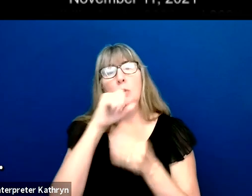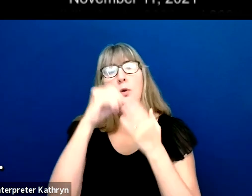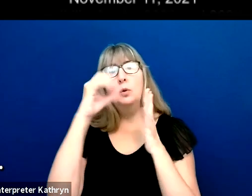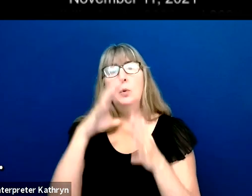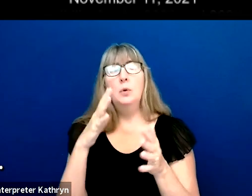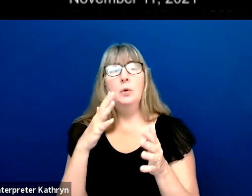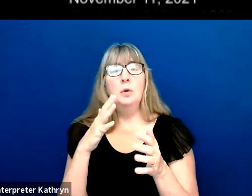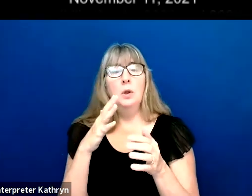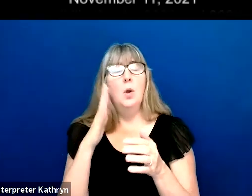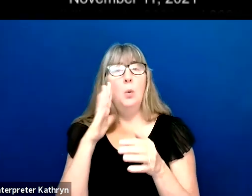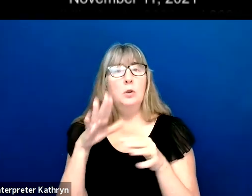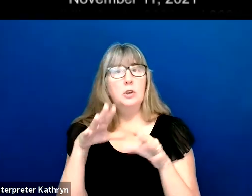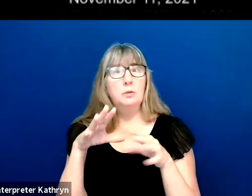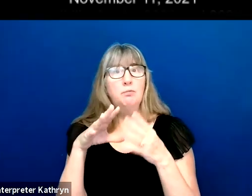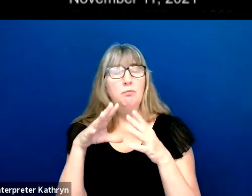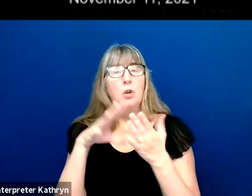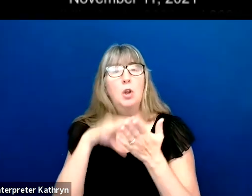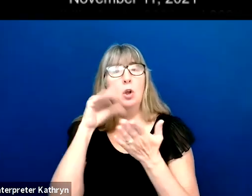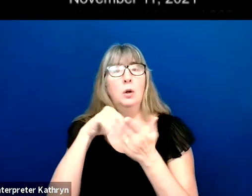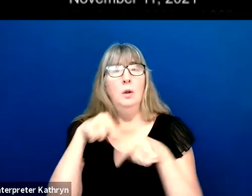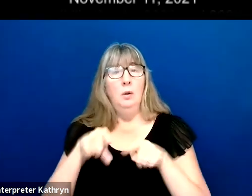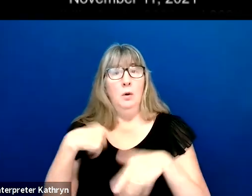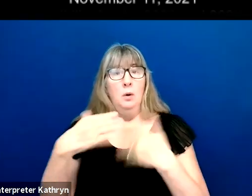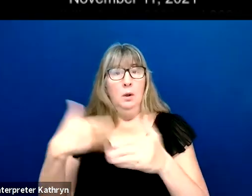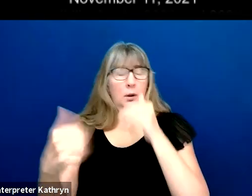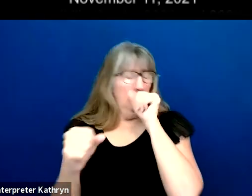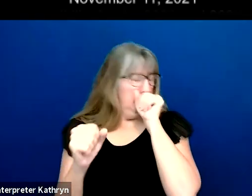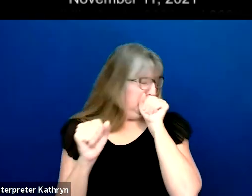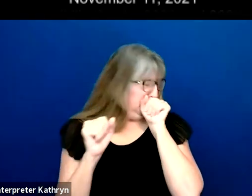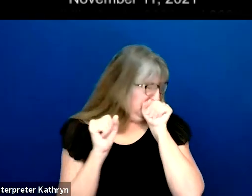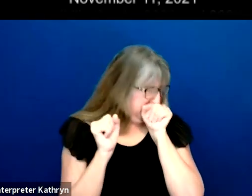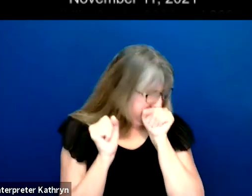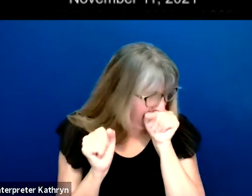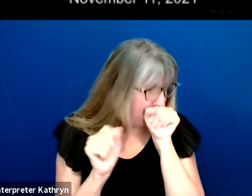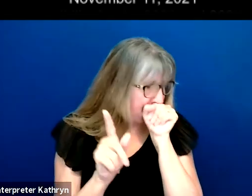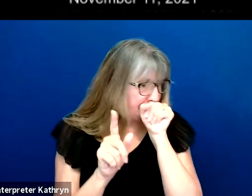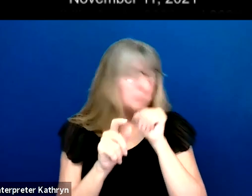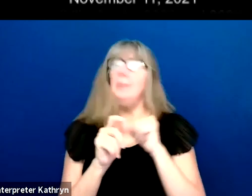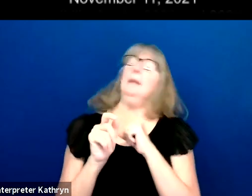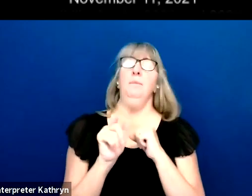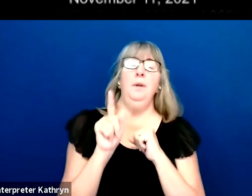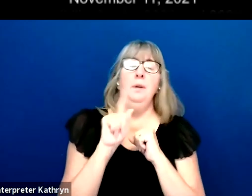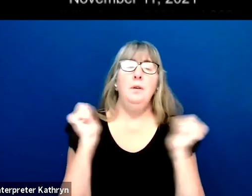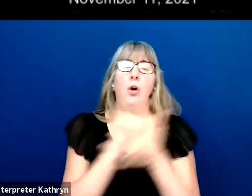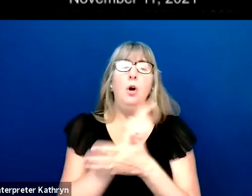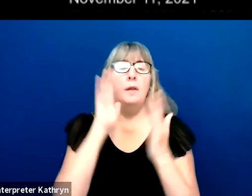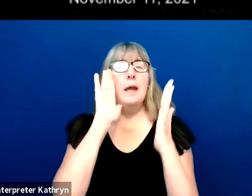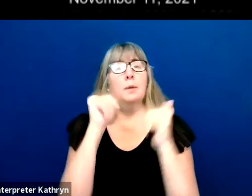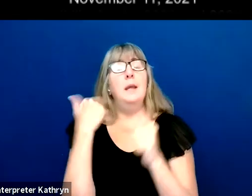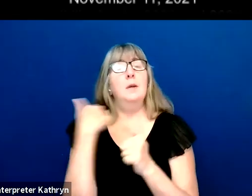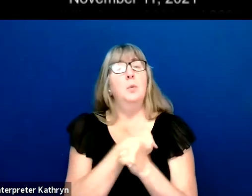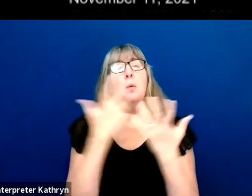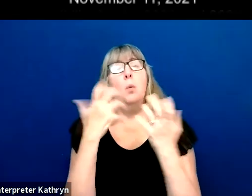by osmosis. So it's all the expectations, the essential requirements we want students to know,